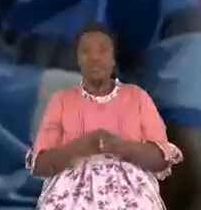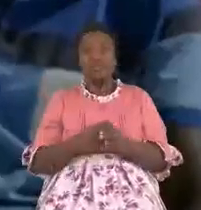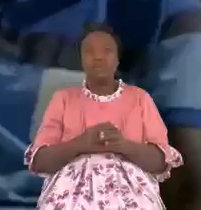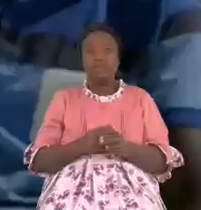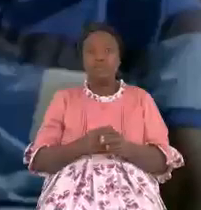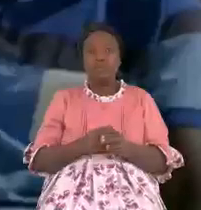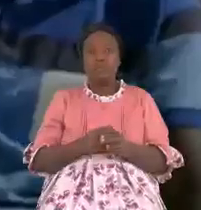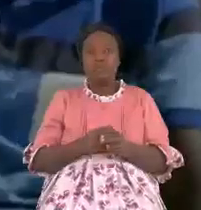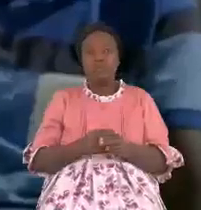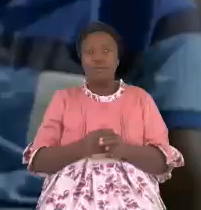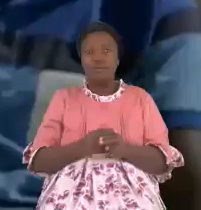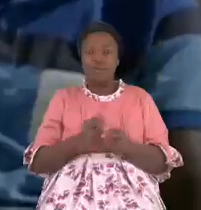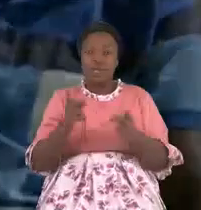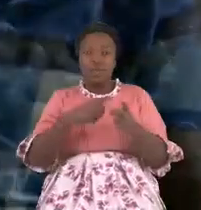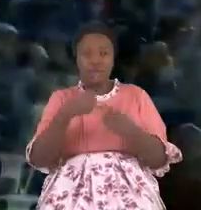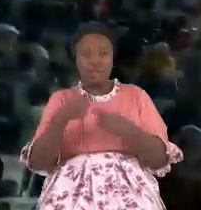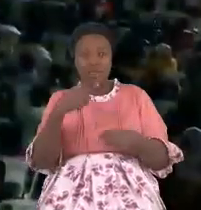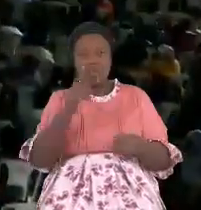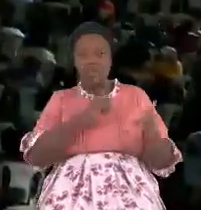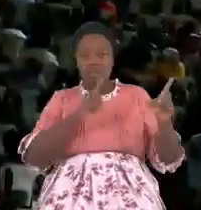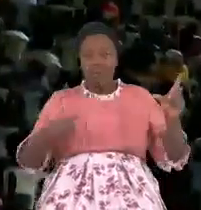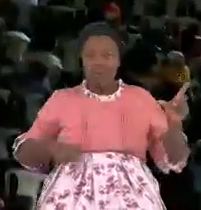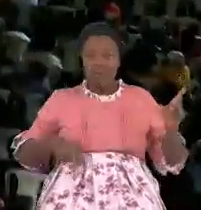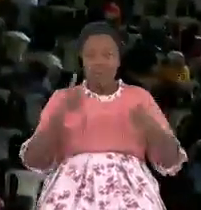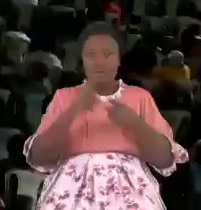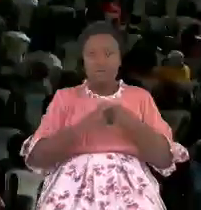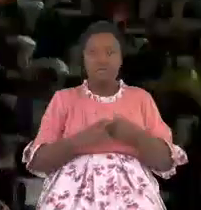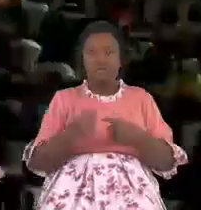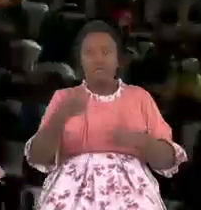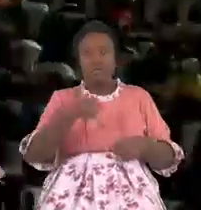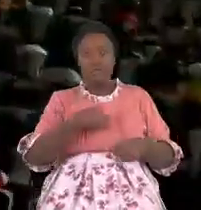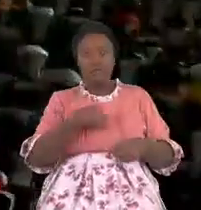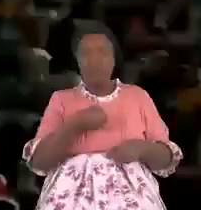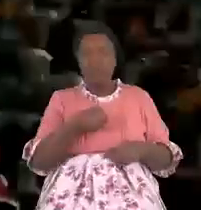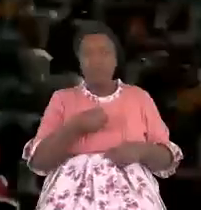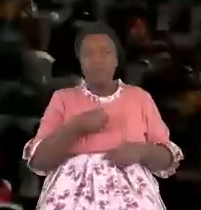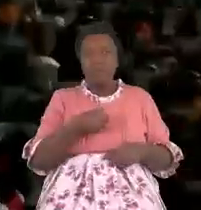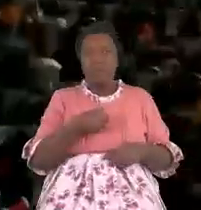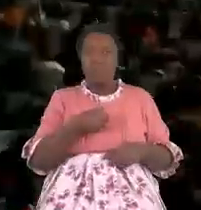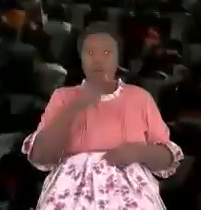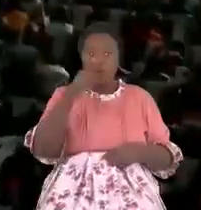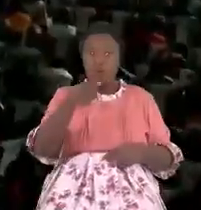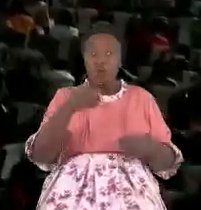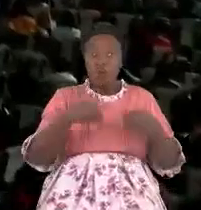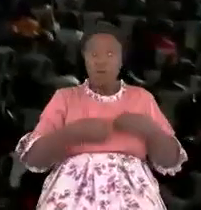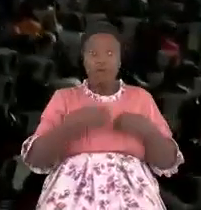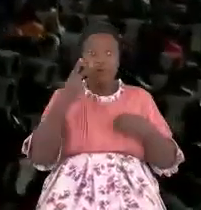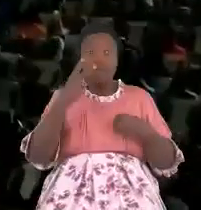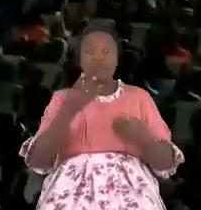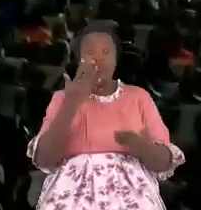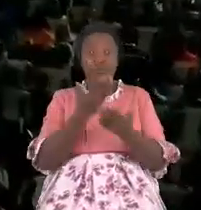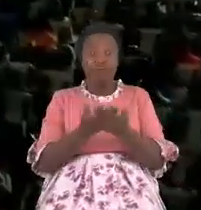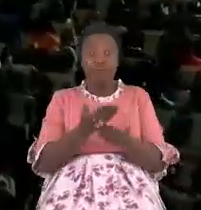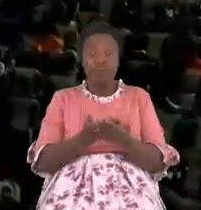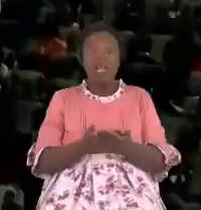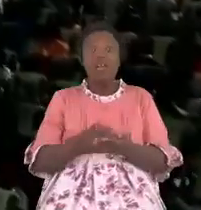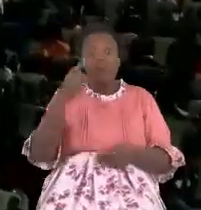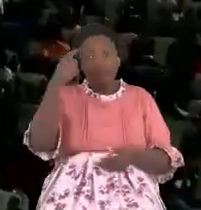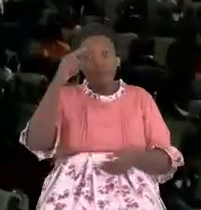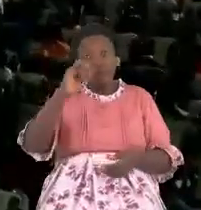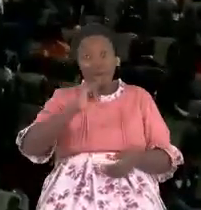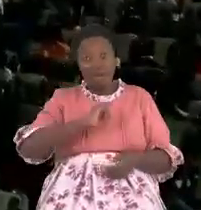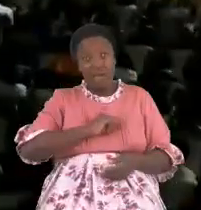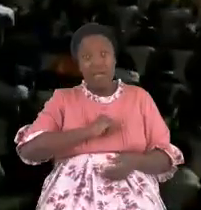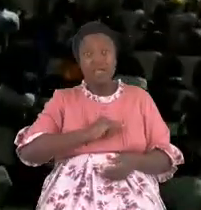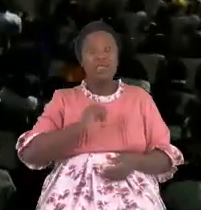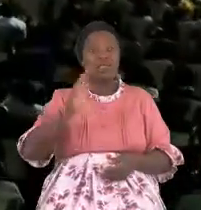then said the lord unto me that was well seen for i was